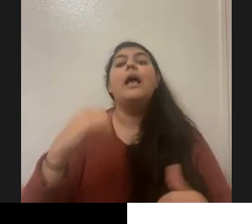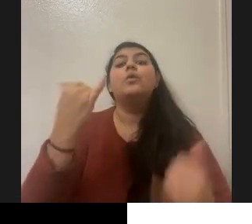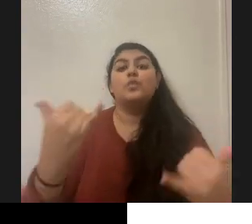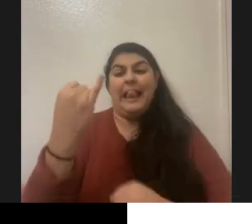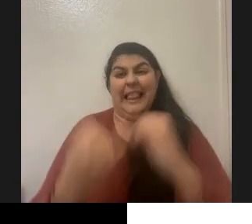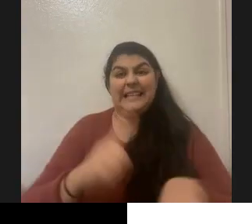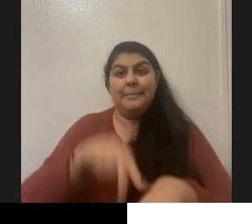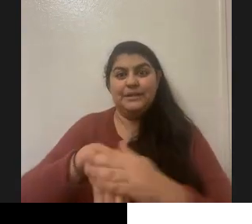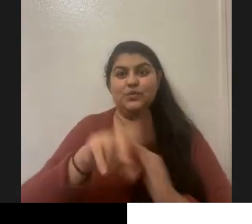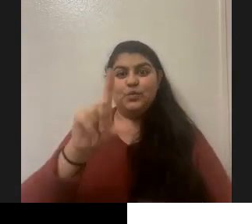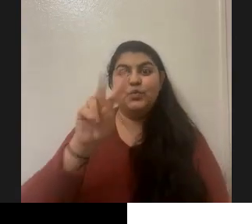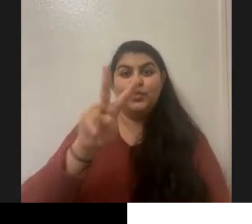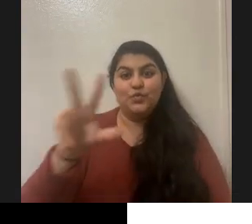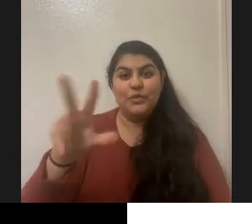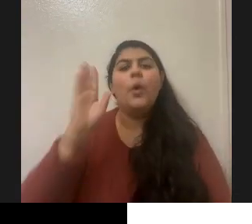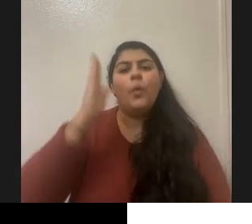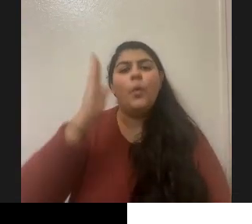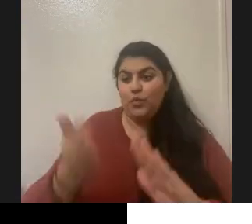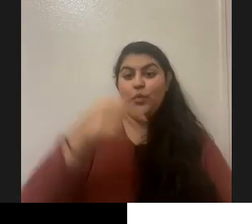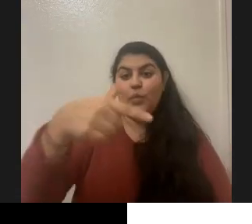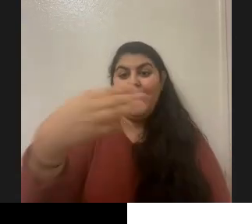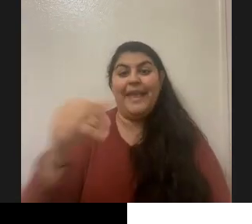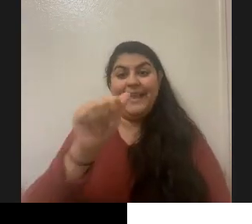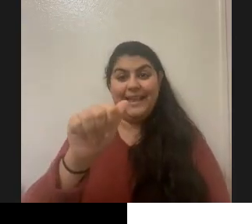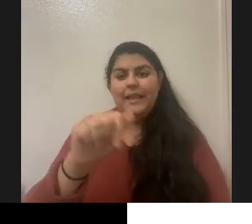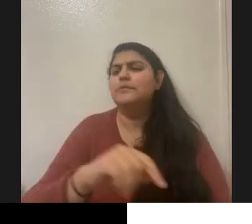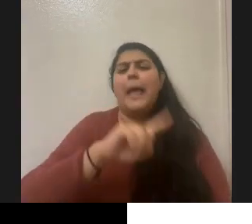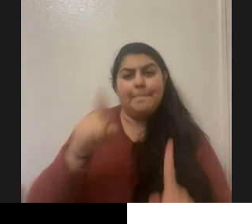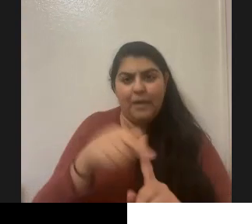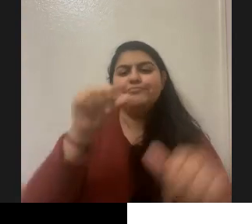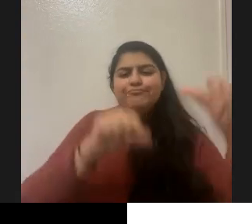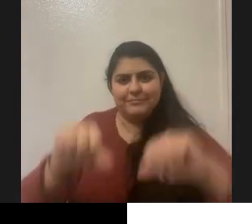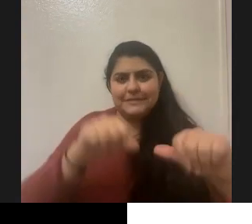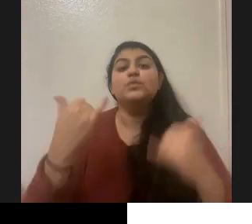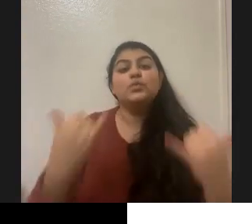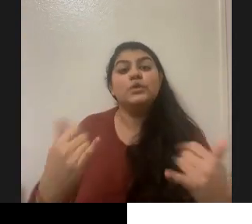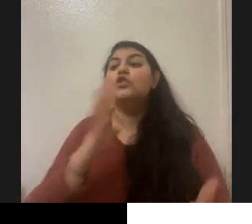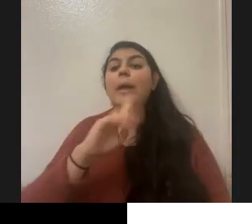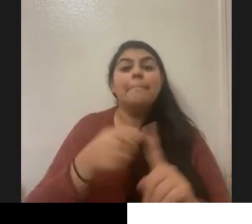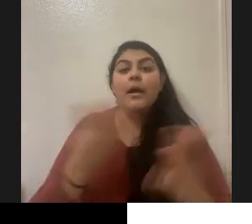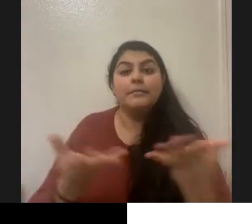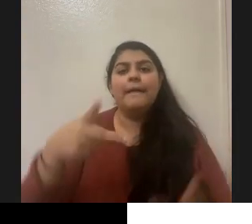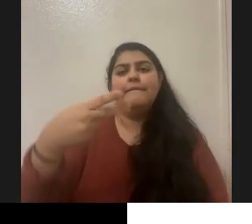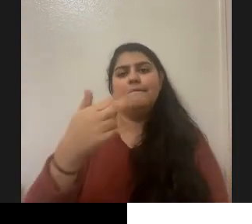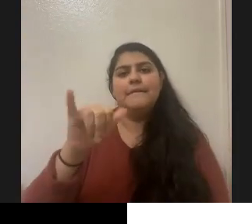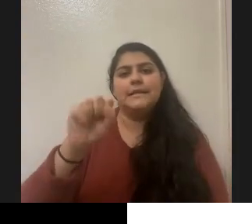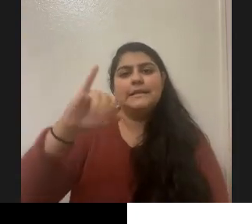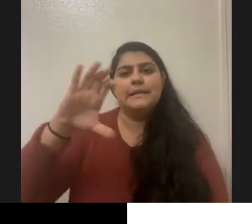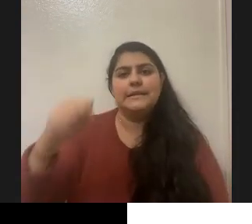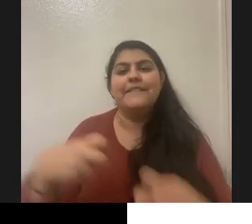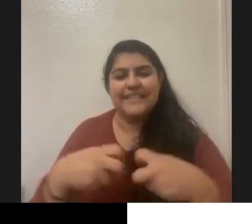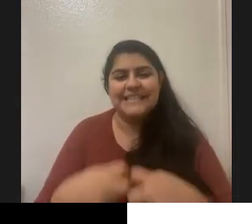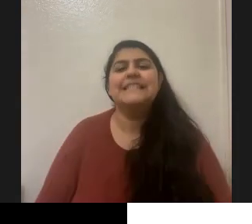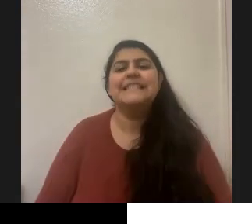going to be running a Q&A all about science. Today, we are talking about physics with Jamie. Hello,